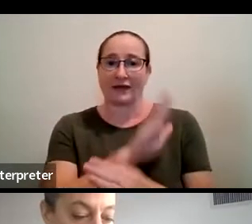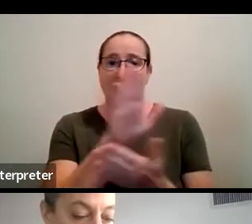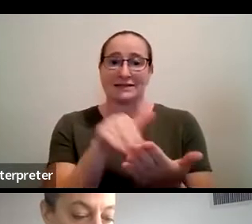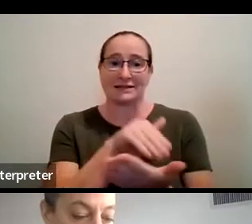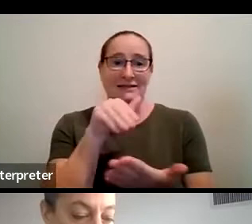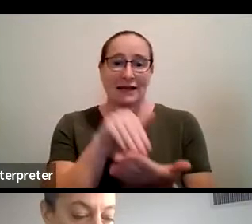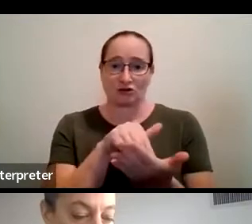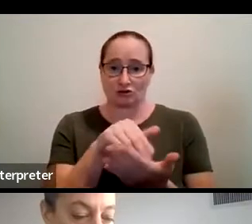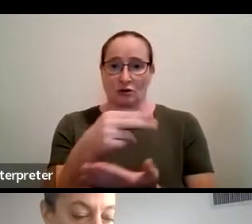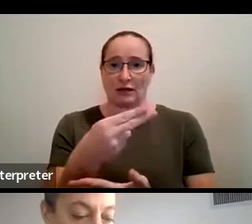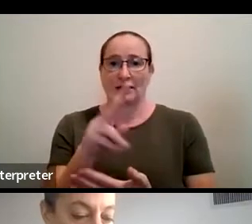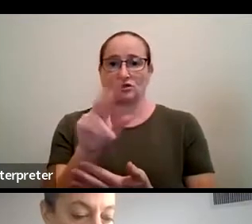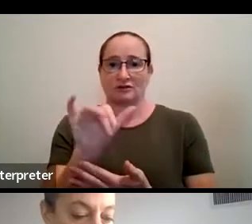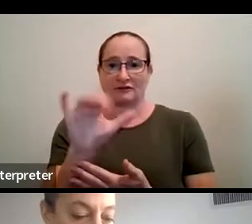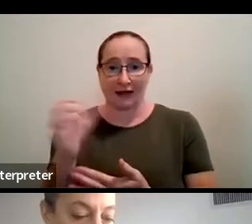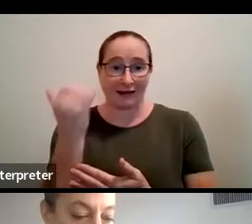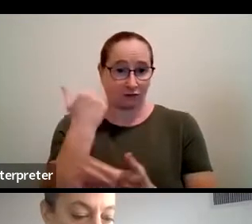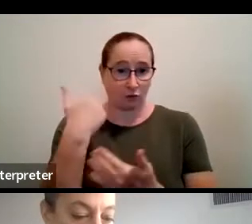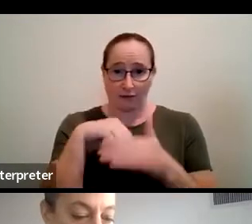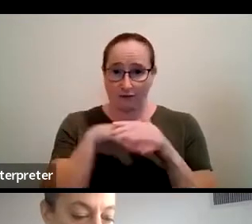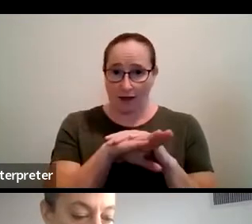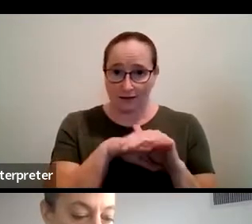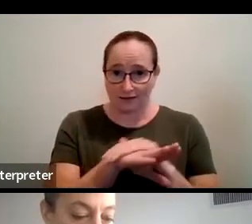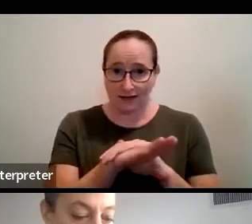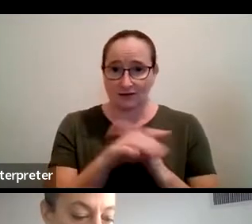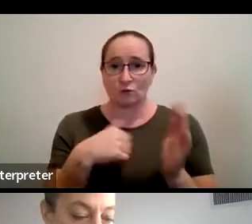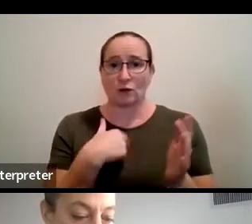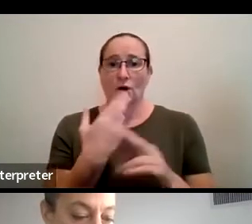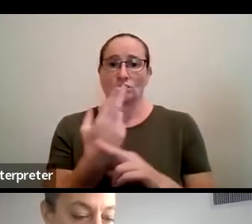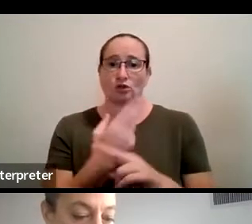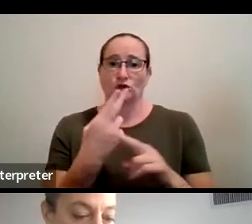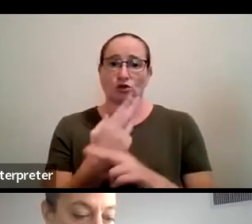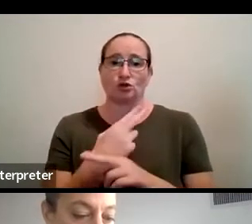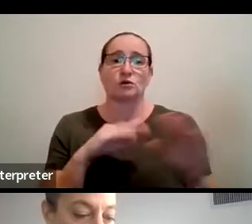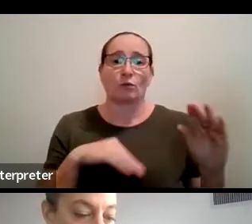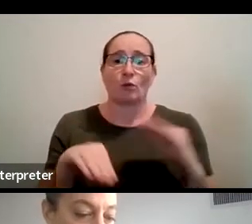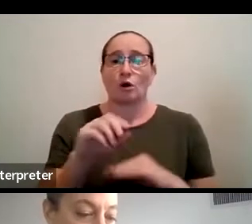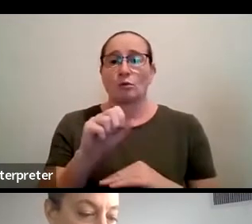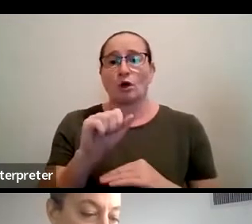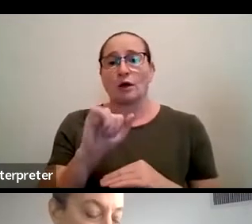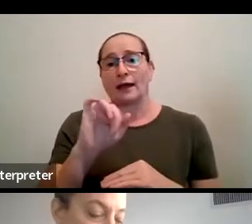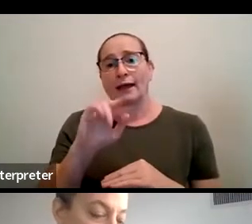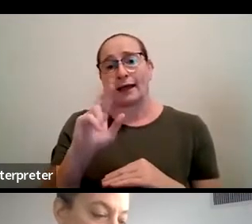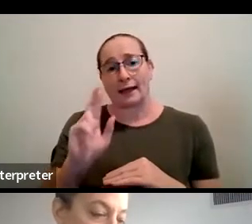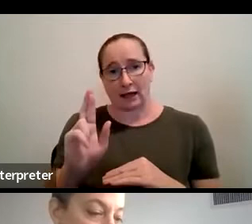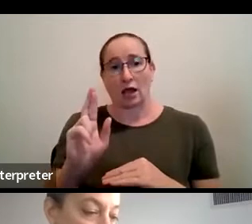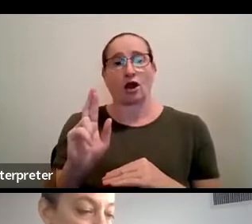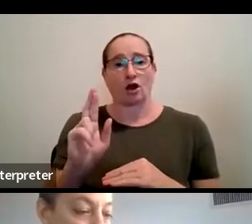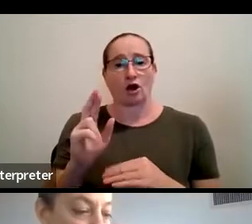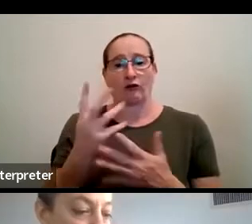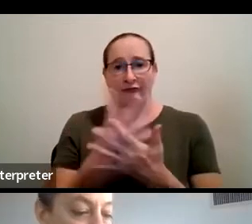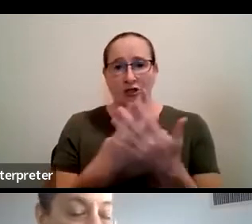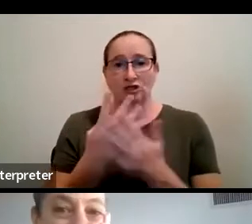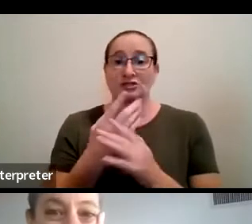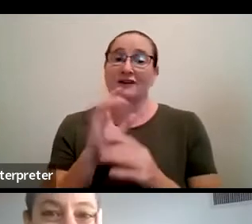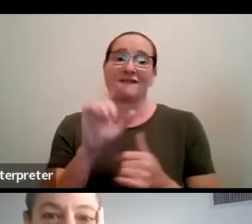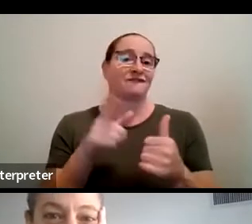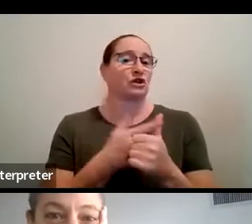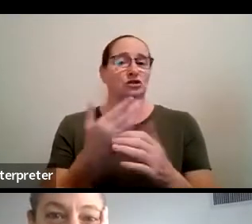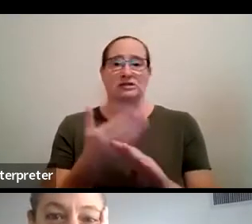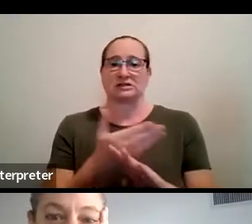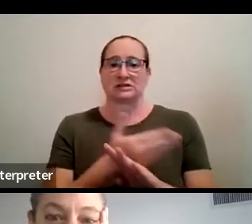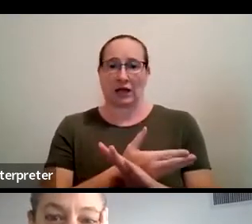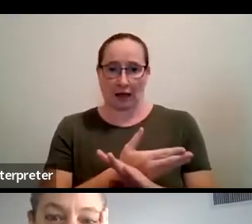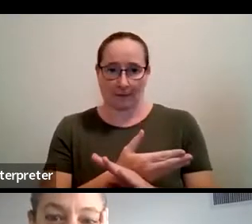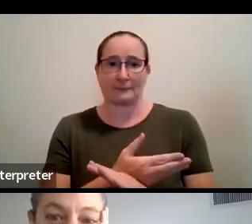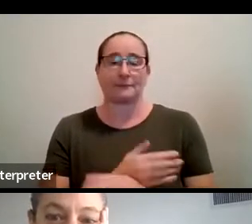HVAC system if you have the access, or to use portable air filters as a first step before you take the carbon